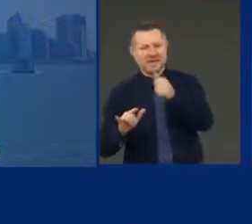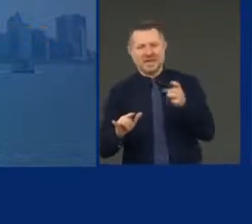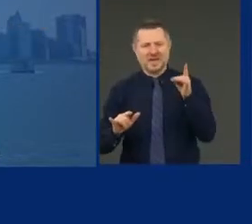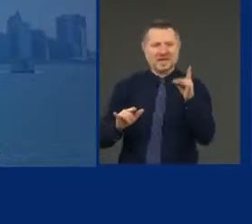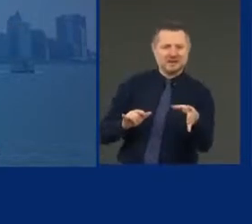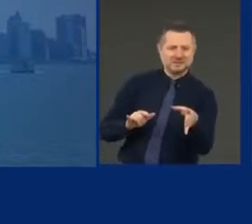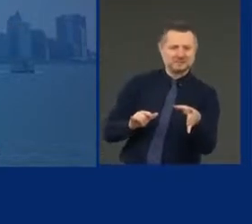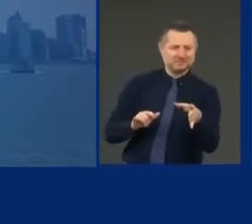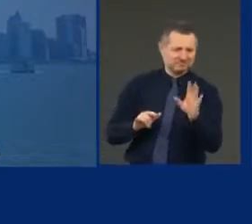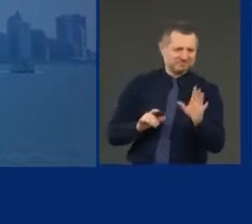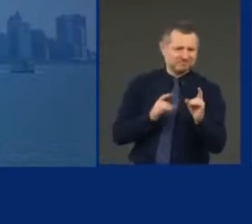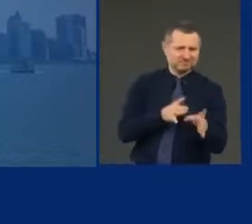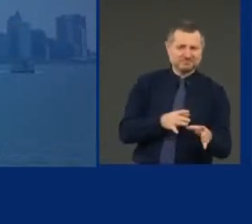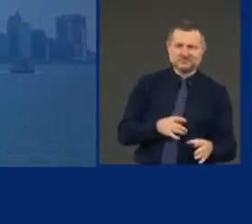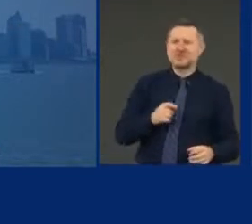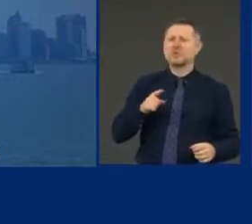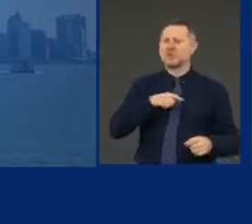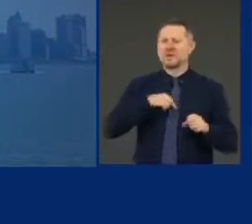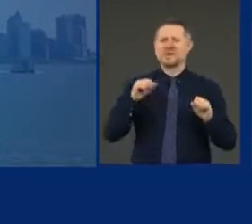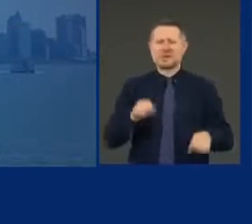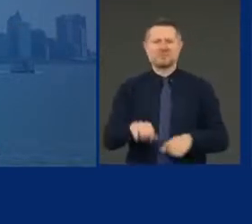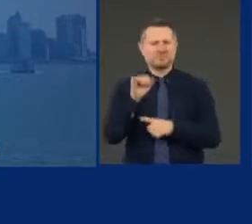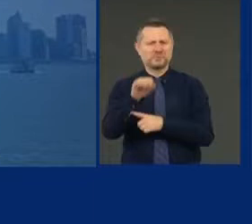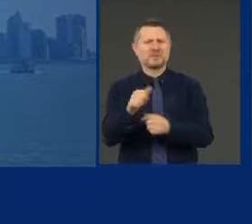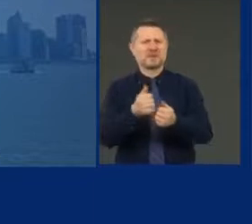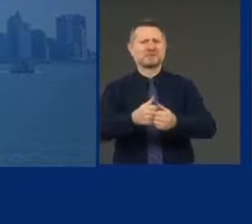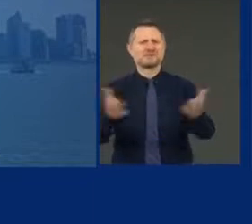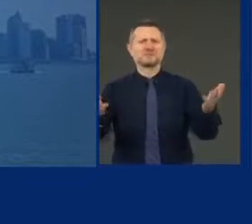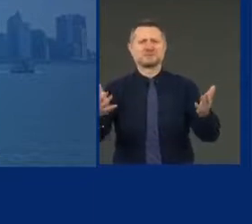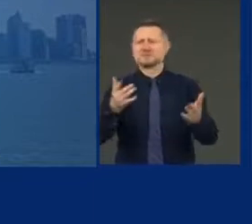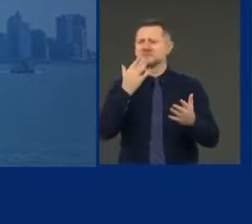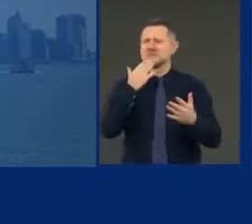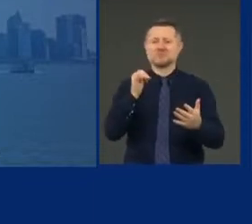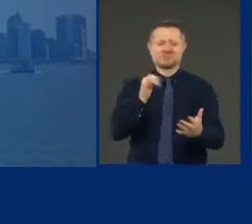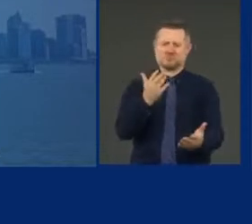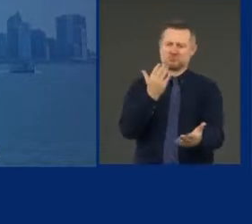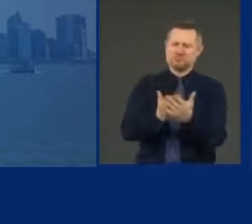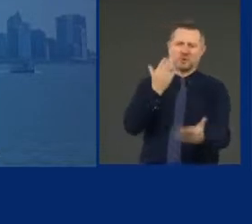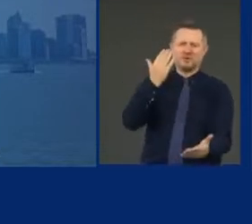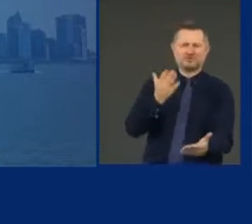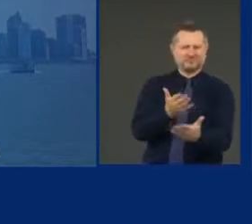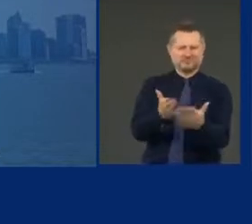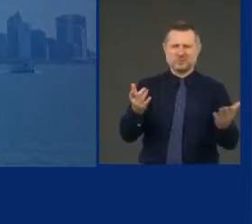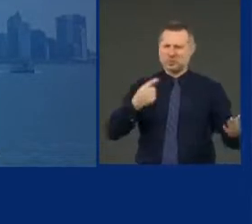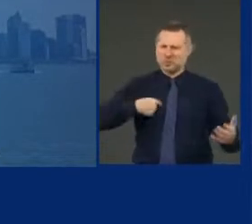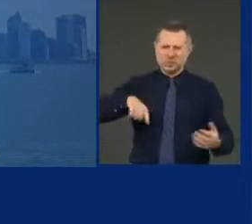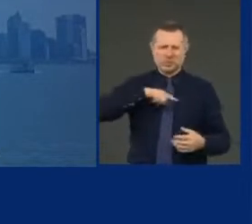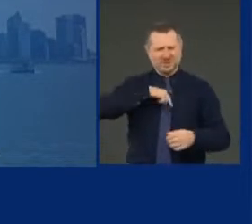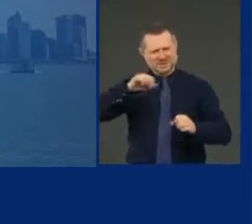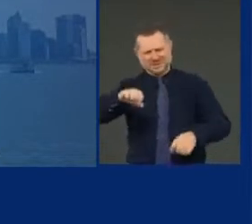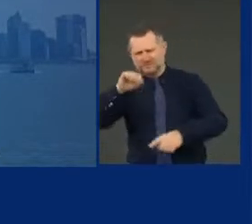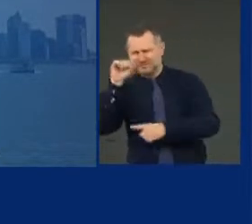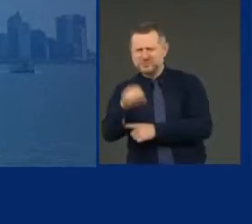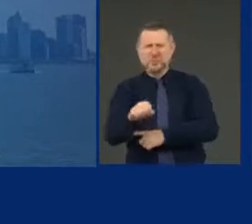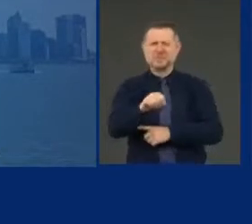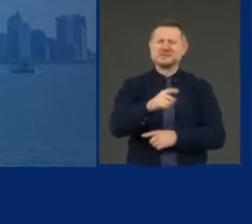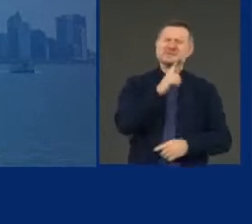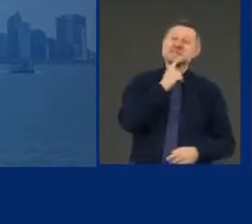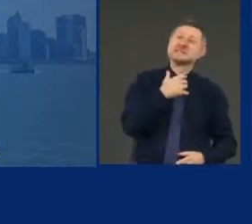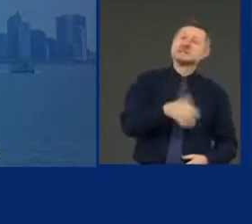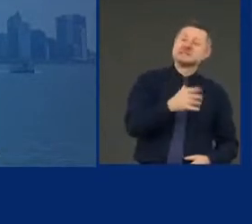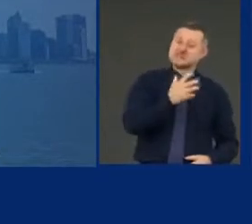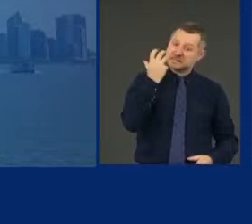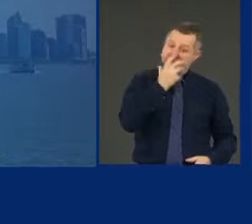can't overcome. We showed that here. We beat this damn virus. And if we're smart,